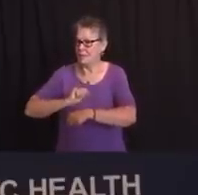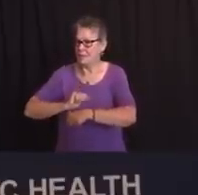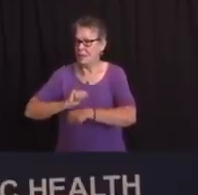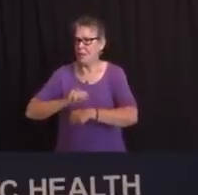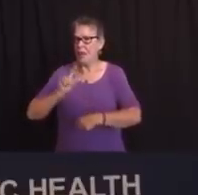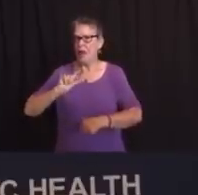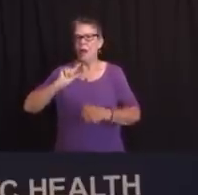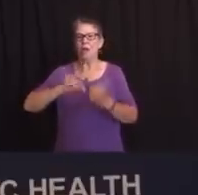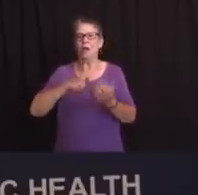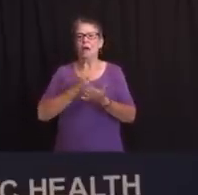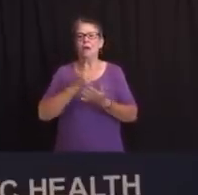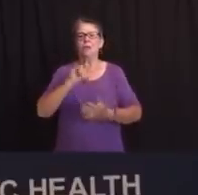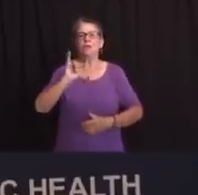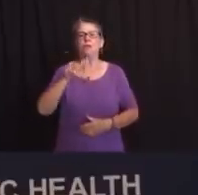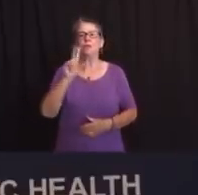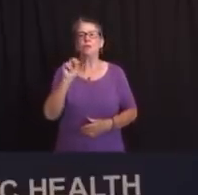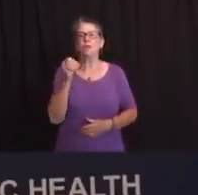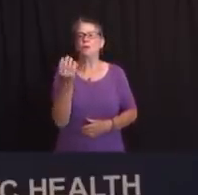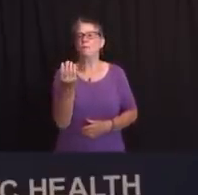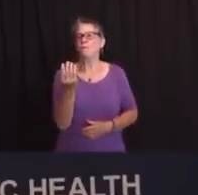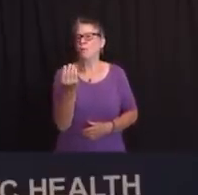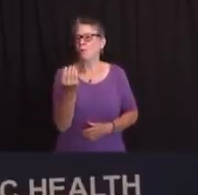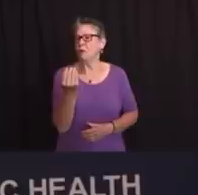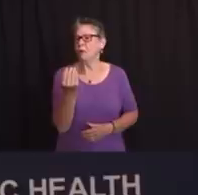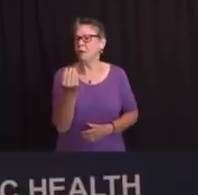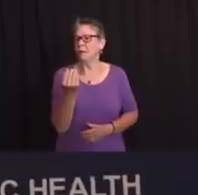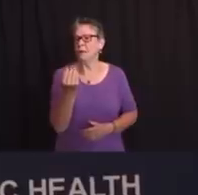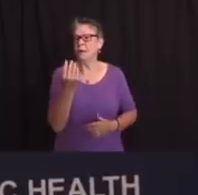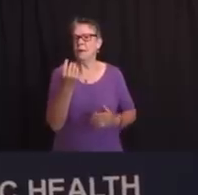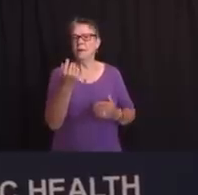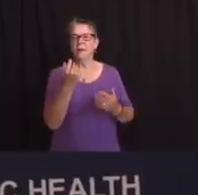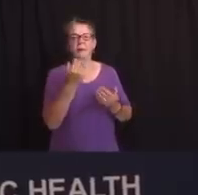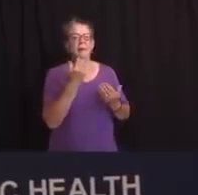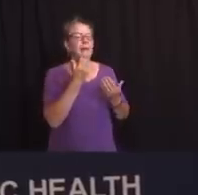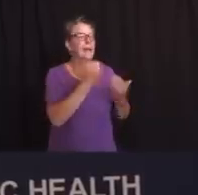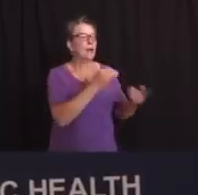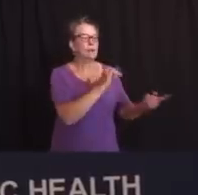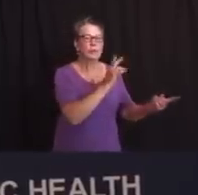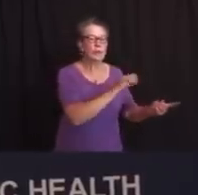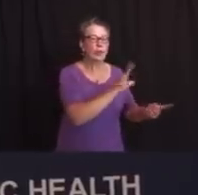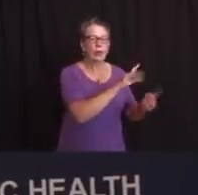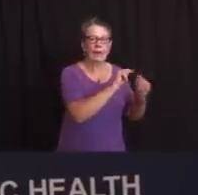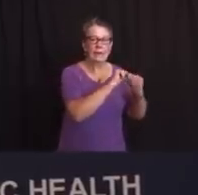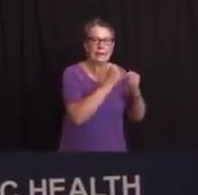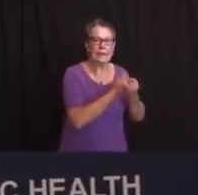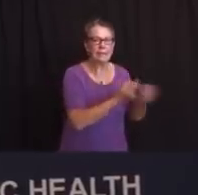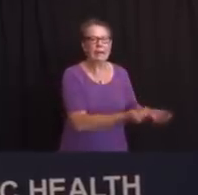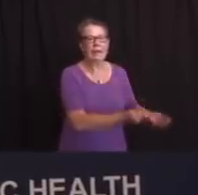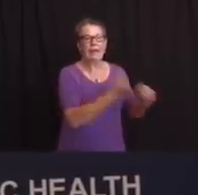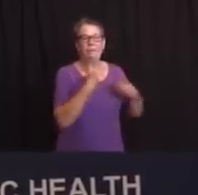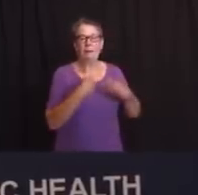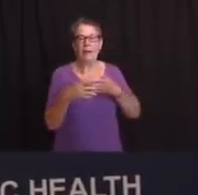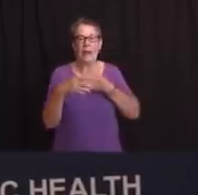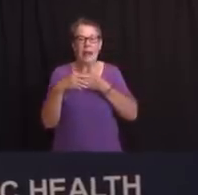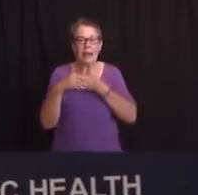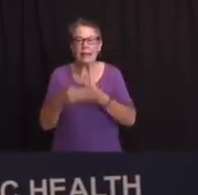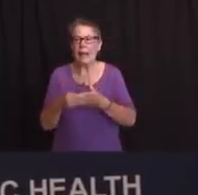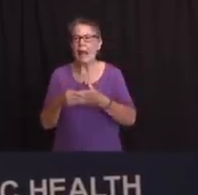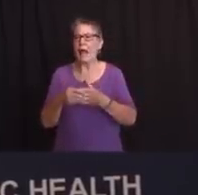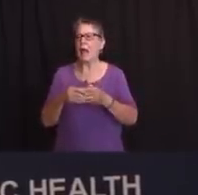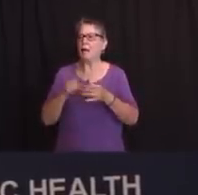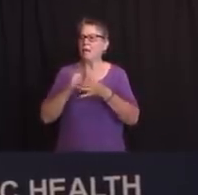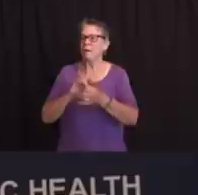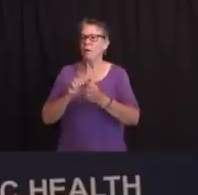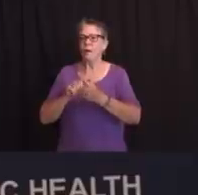14th, and I once again thank the Commissioner and her team for always giving us the guidance as far as testings and vaccines, and